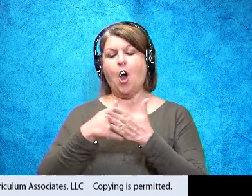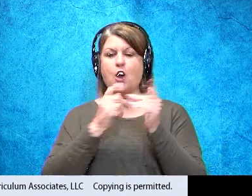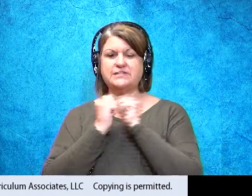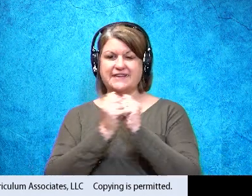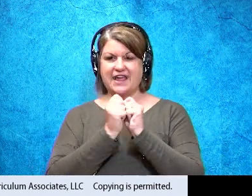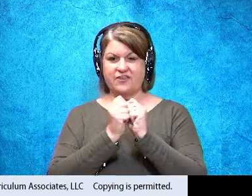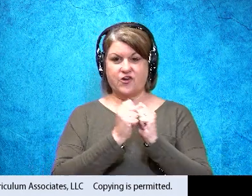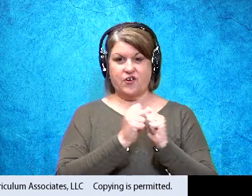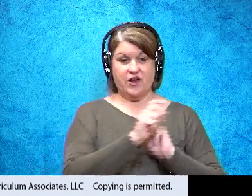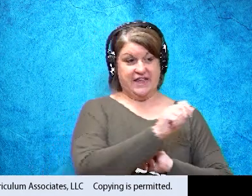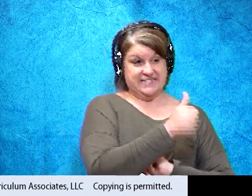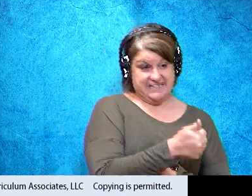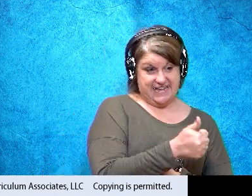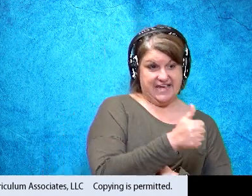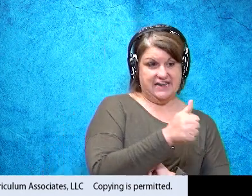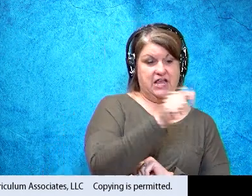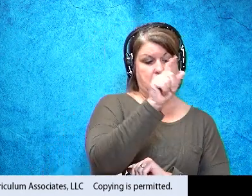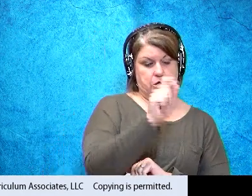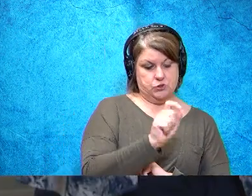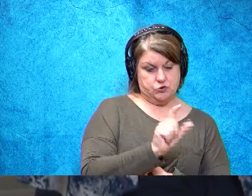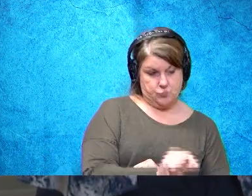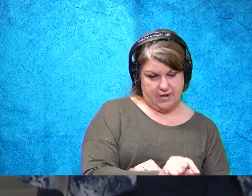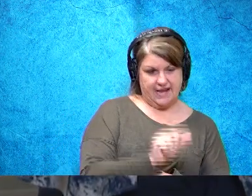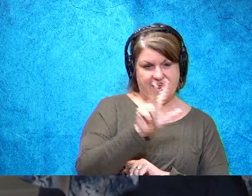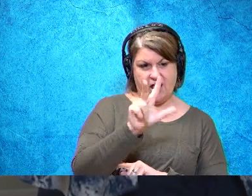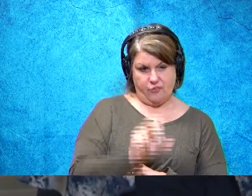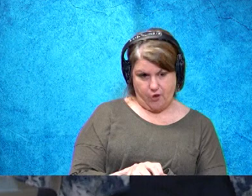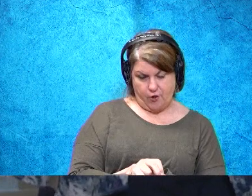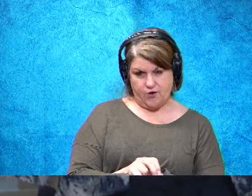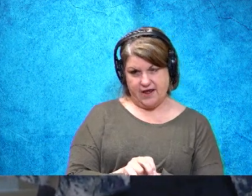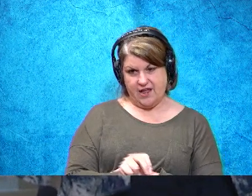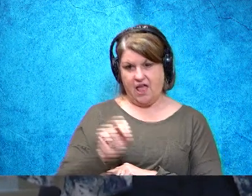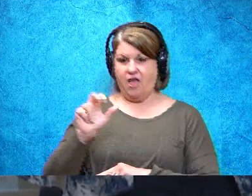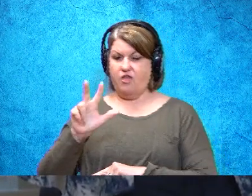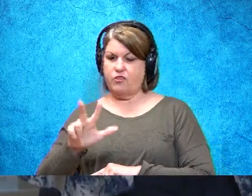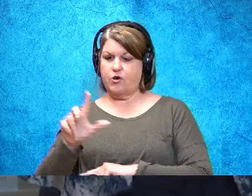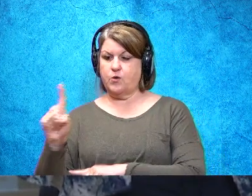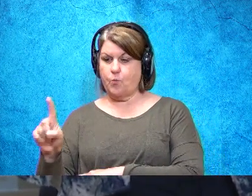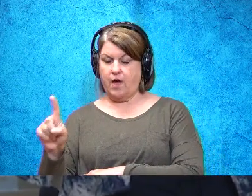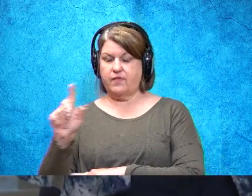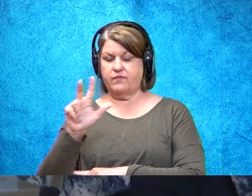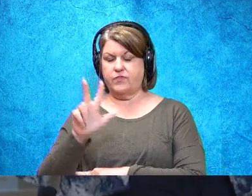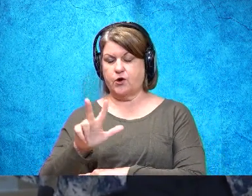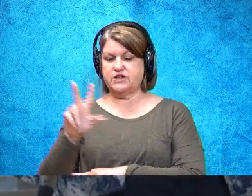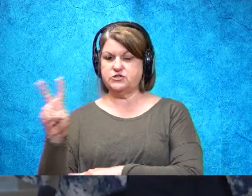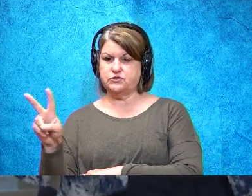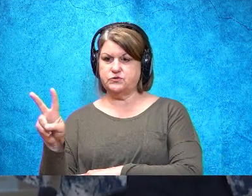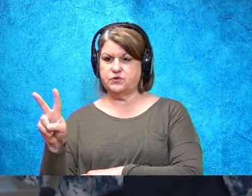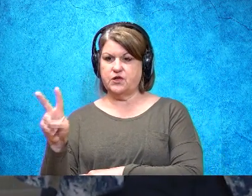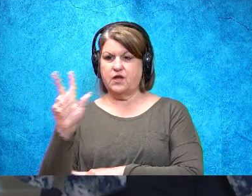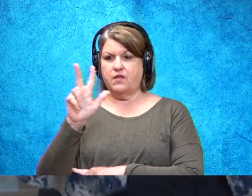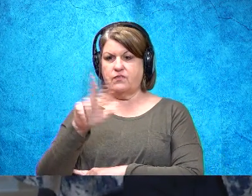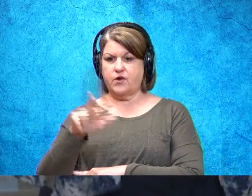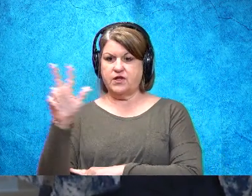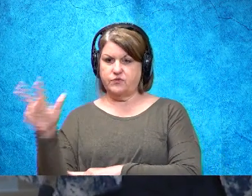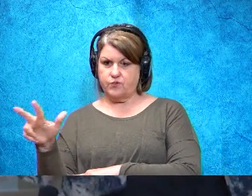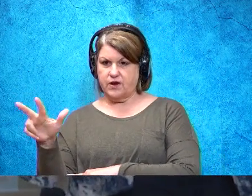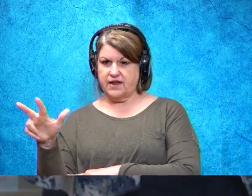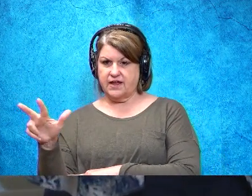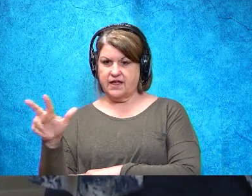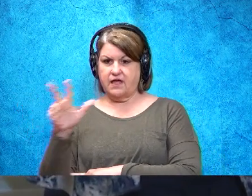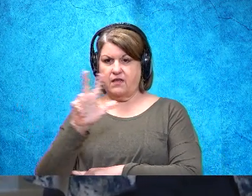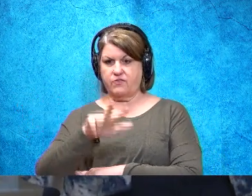10, 20, 30, 31, 32,